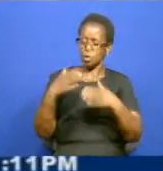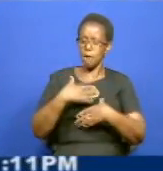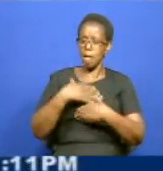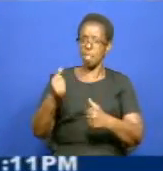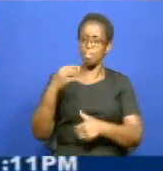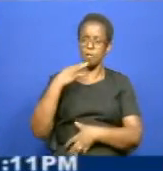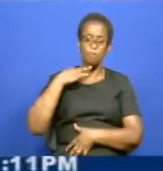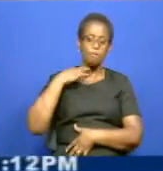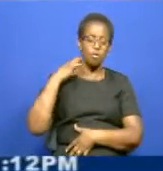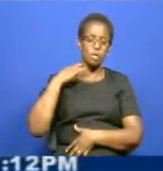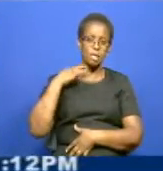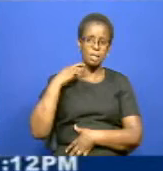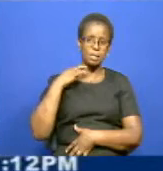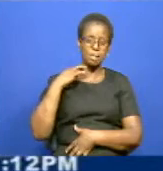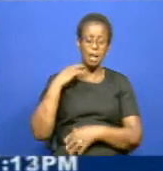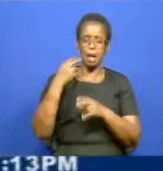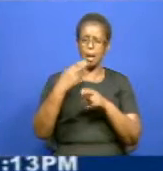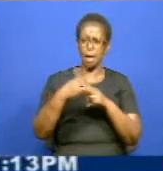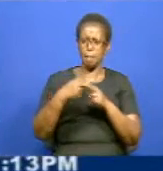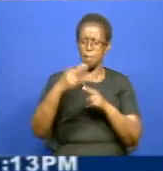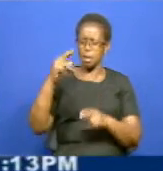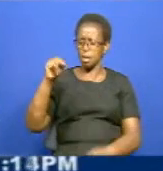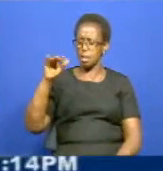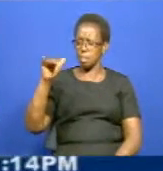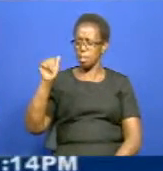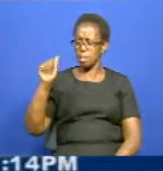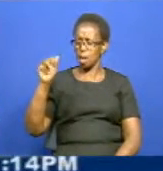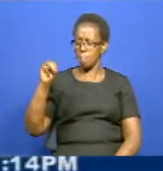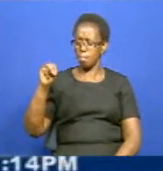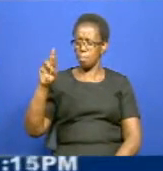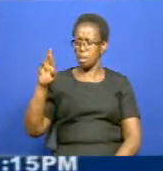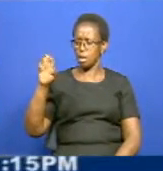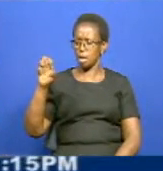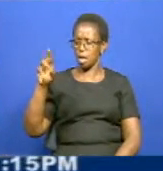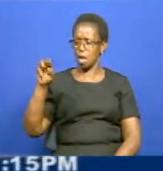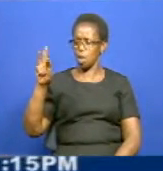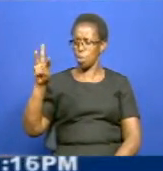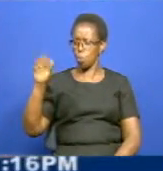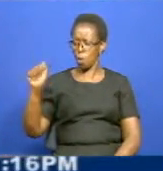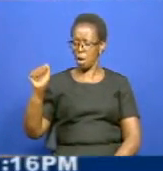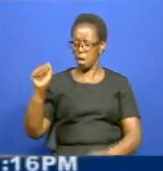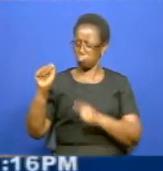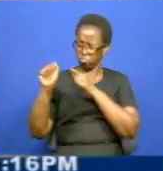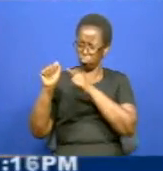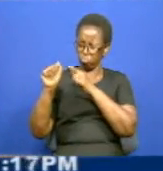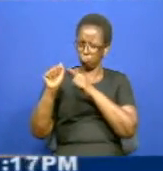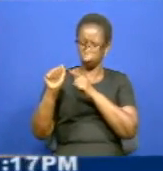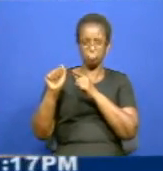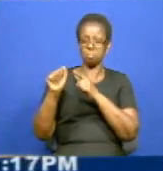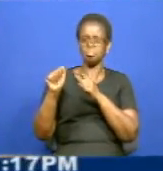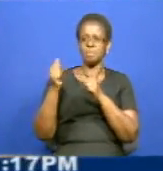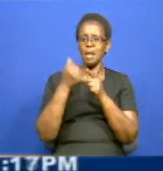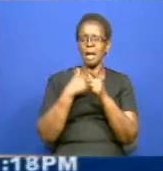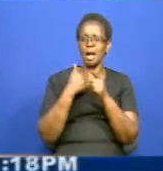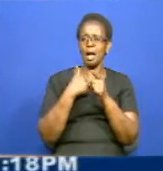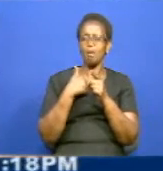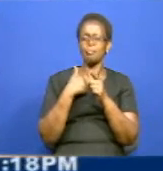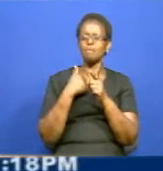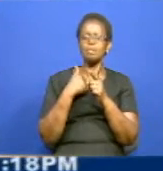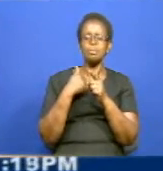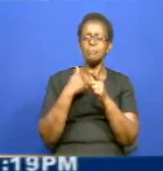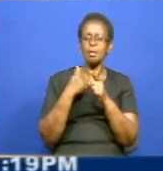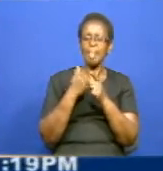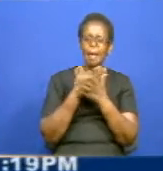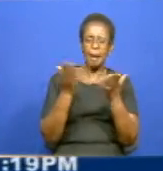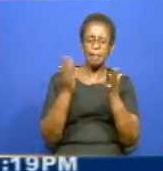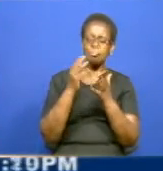that we call Nyamrerwa, have no assistance, have no consideration, have no recognition at all.